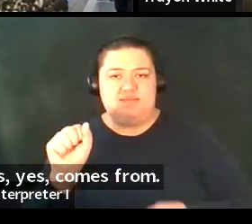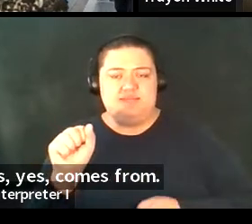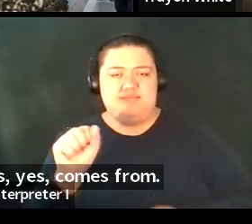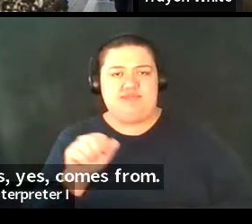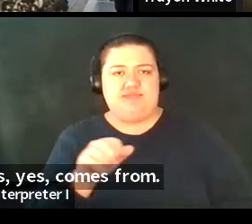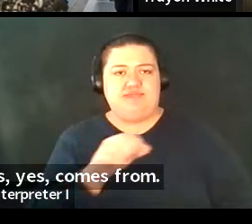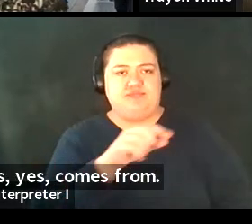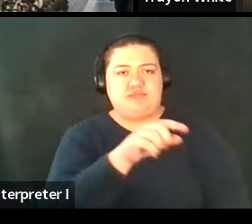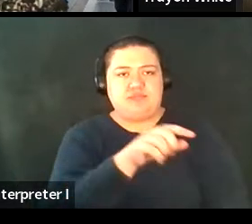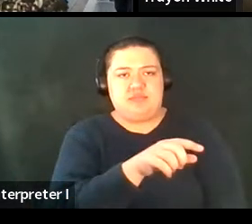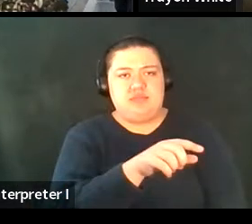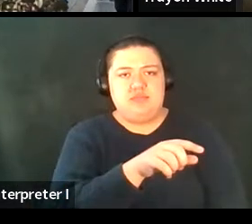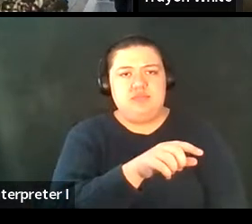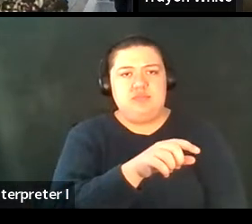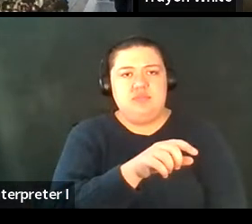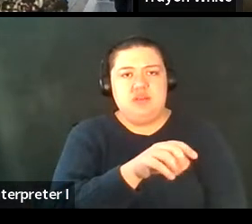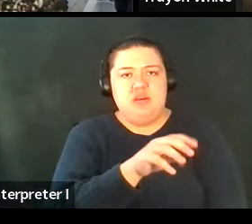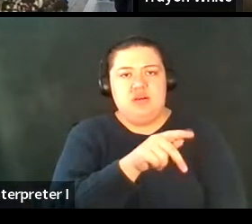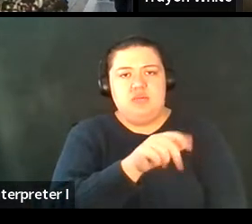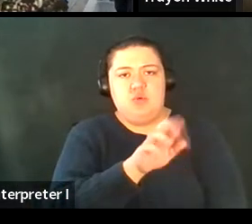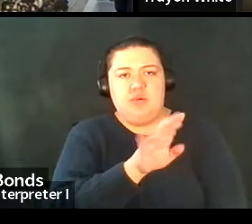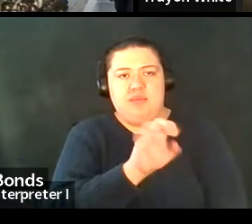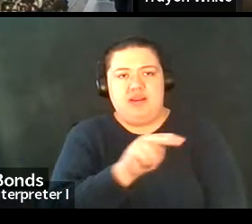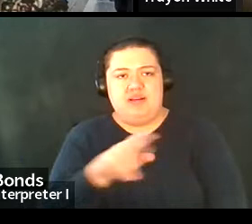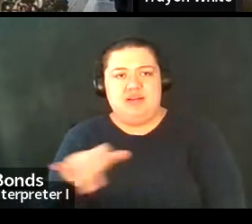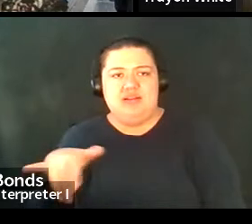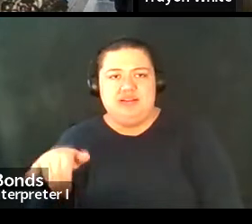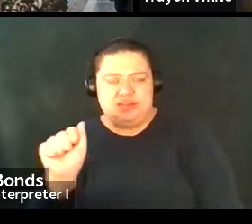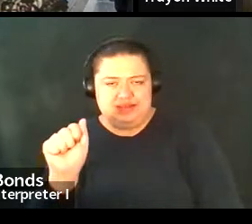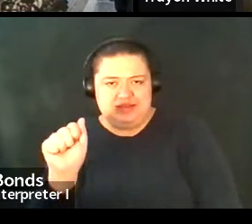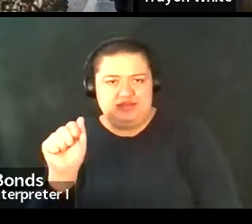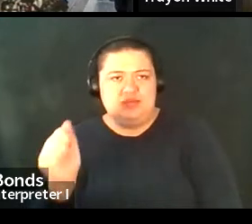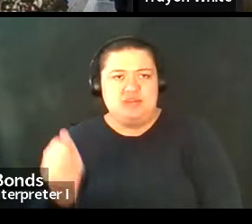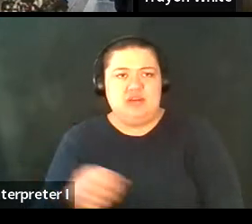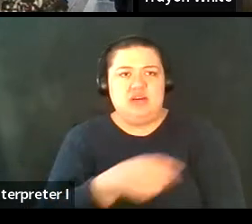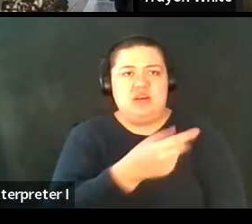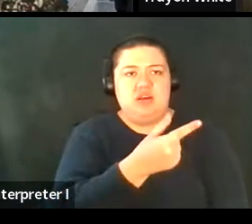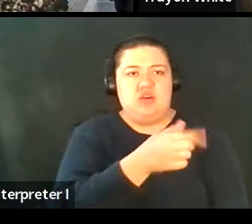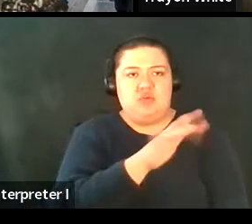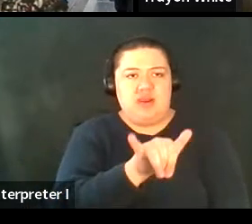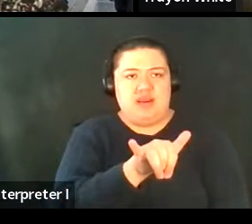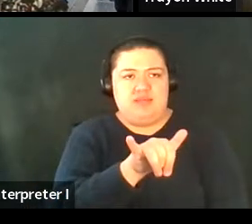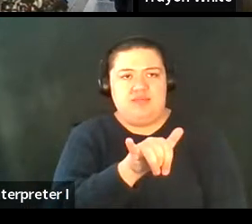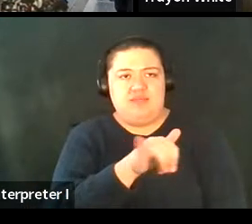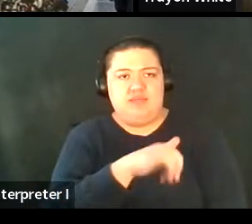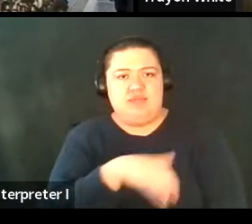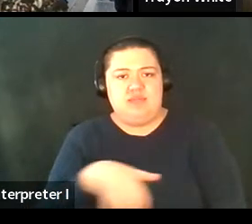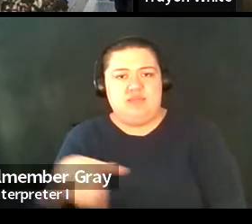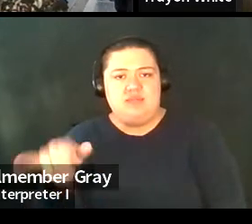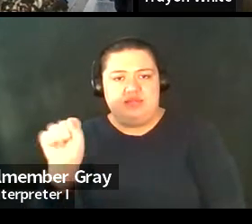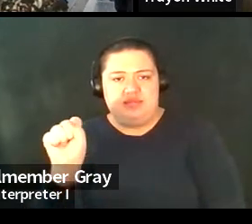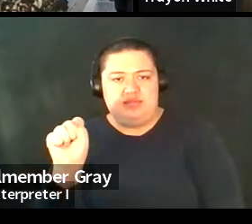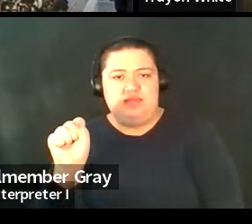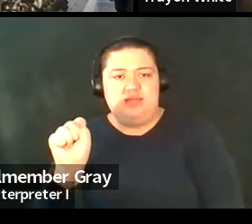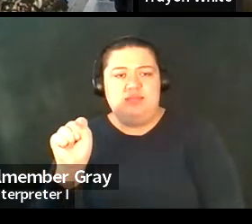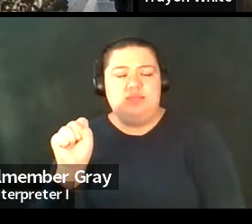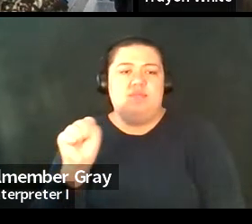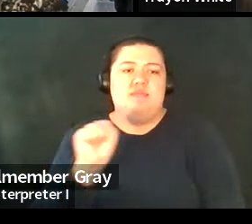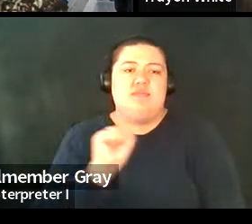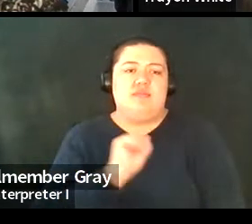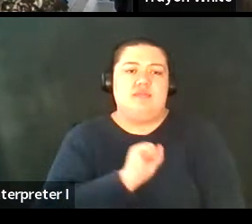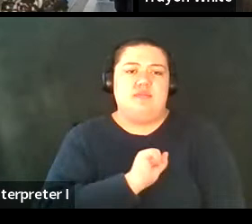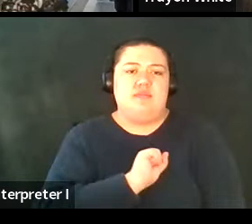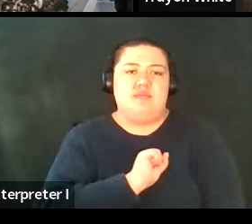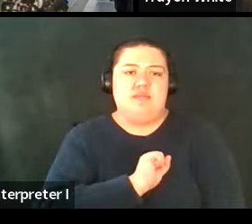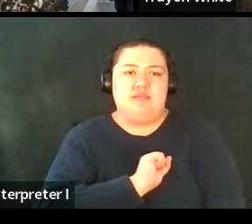Councilmember Bonds votes yes. Councilmember Fruman. Yes. Councilmember Fruman votes yes. Councilmember Gray. Yes. Councilmember